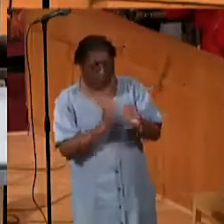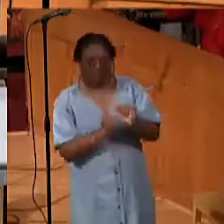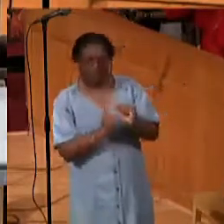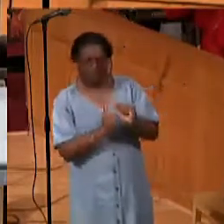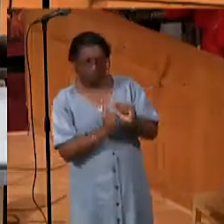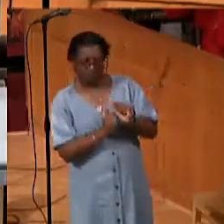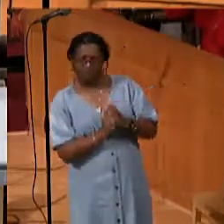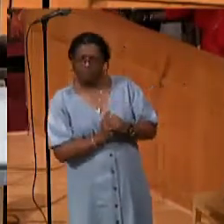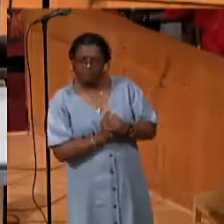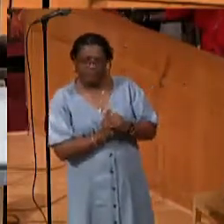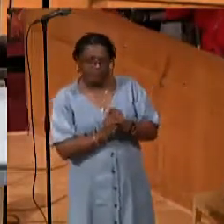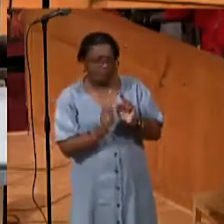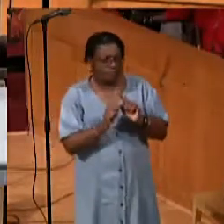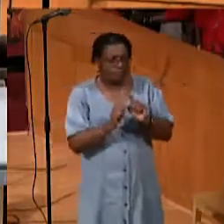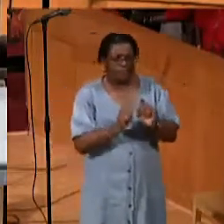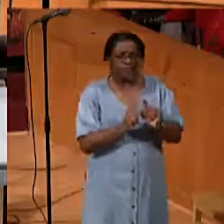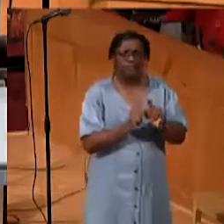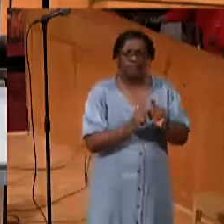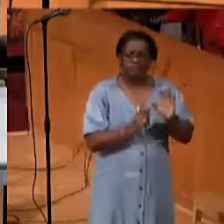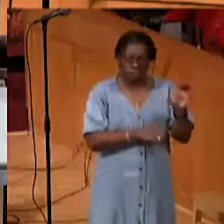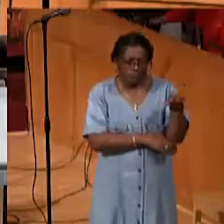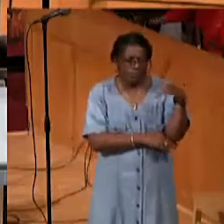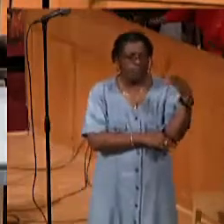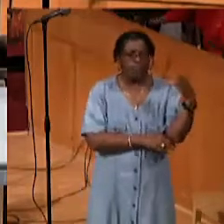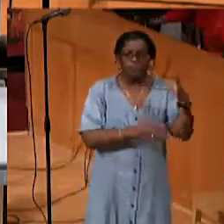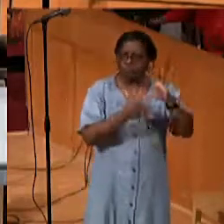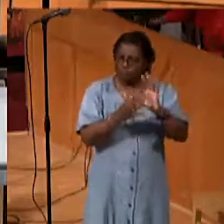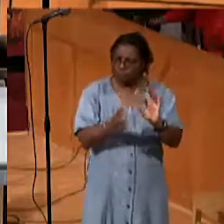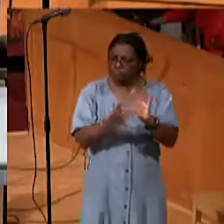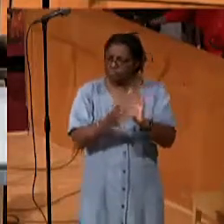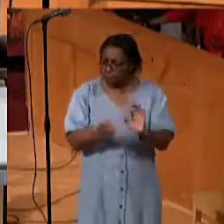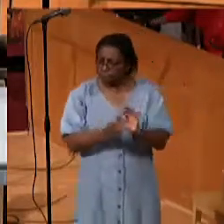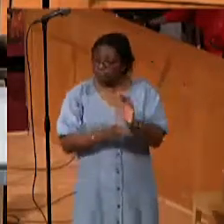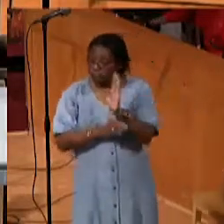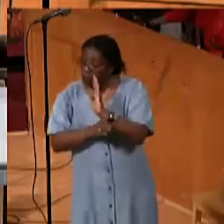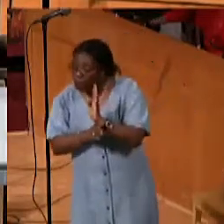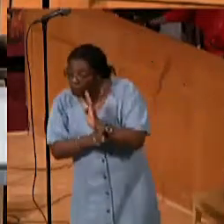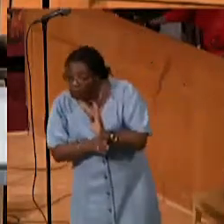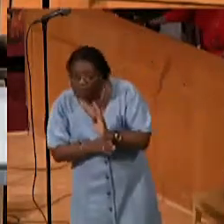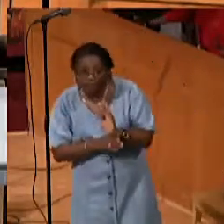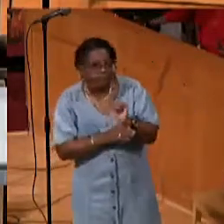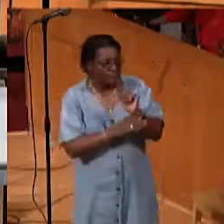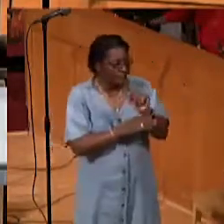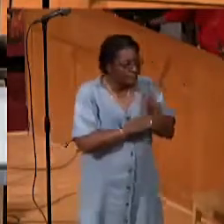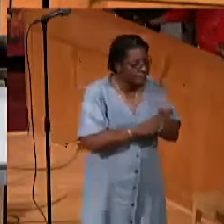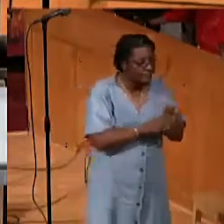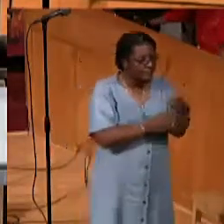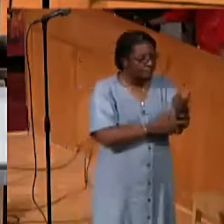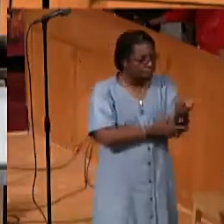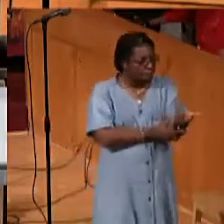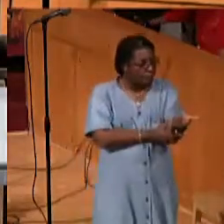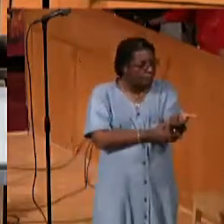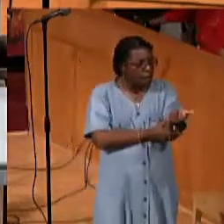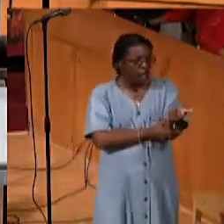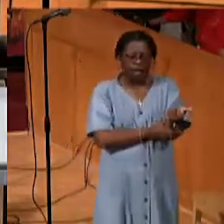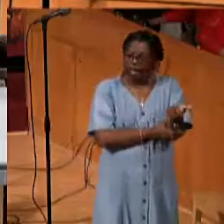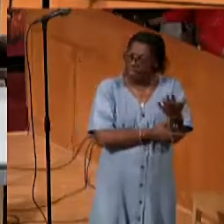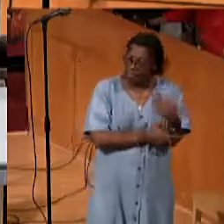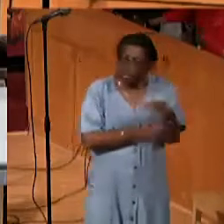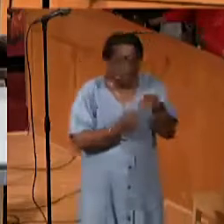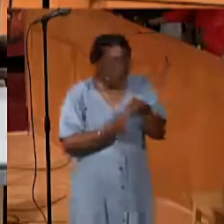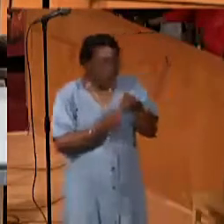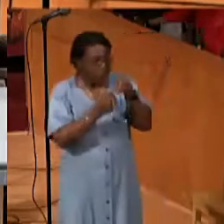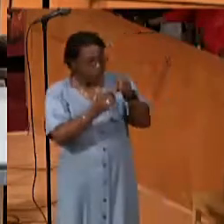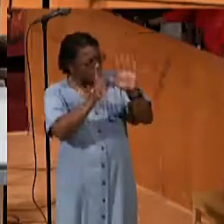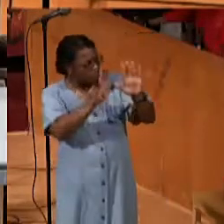story. Christmas is the time of the year for movies and TV specials. Everything from It's a